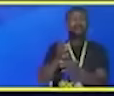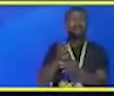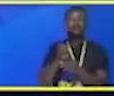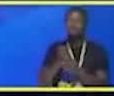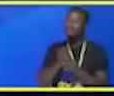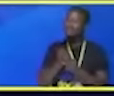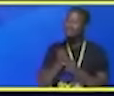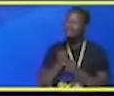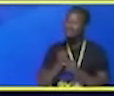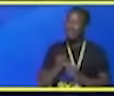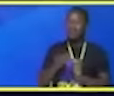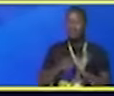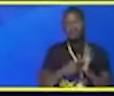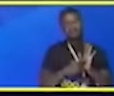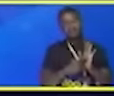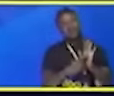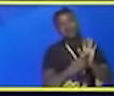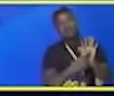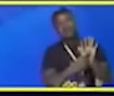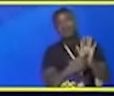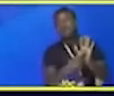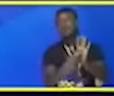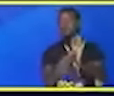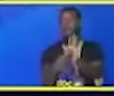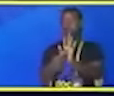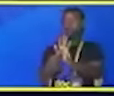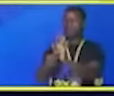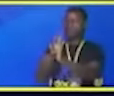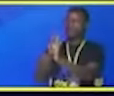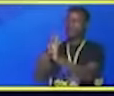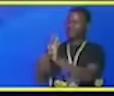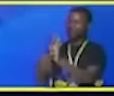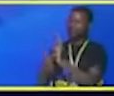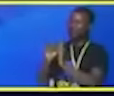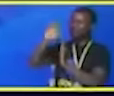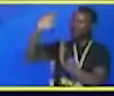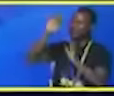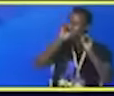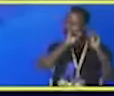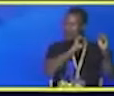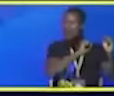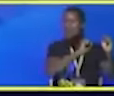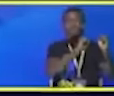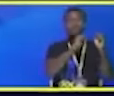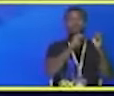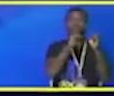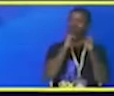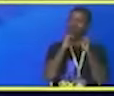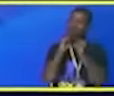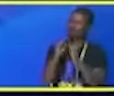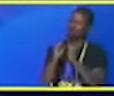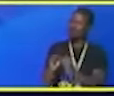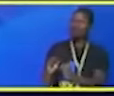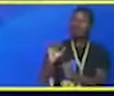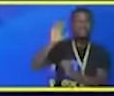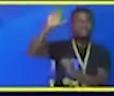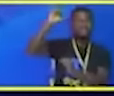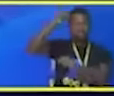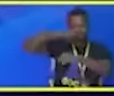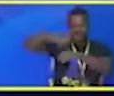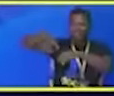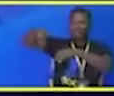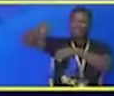receive, I manifest a prayer. His power and his